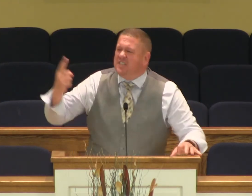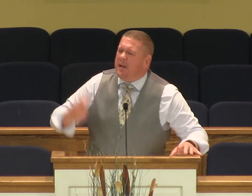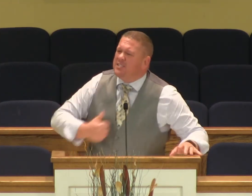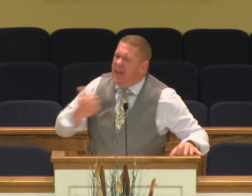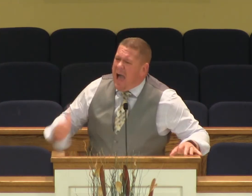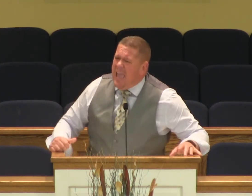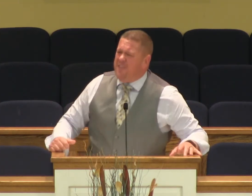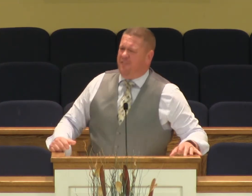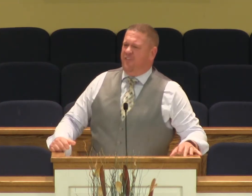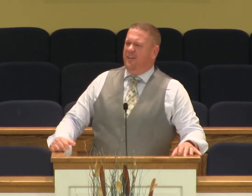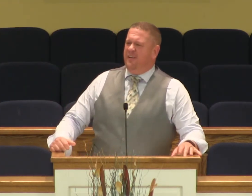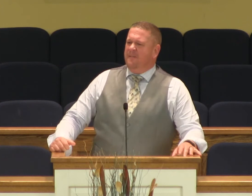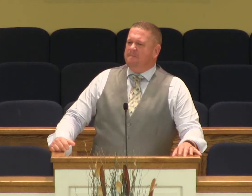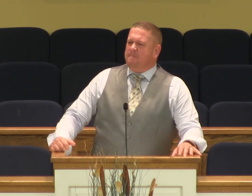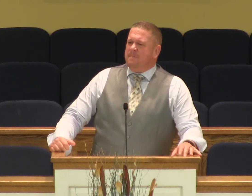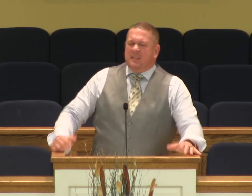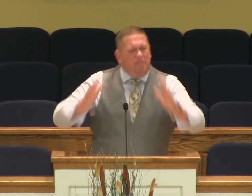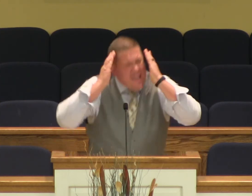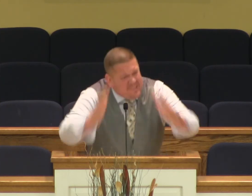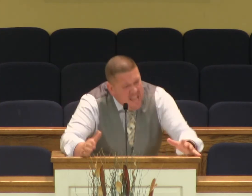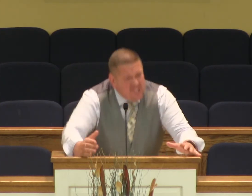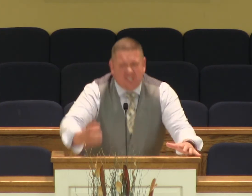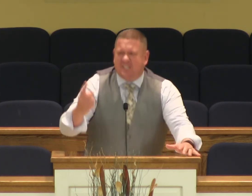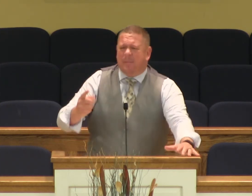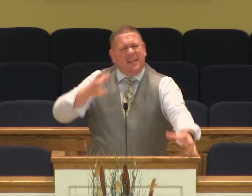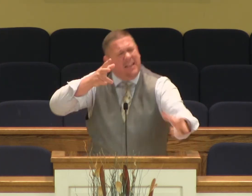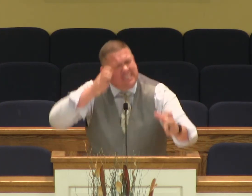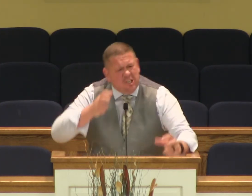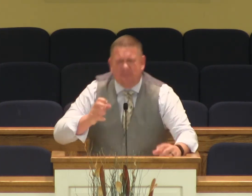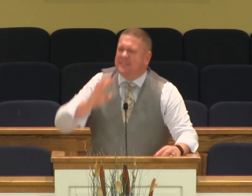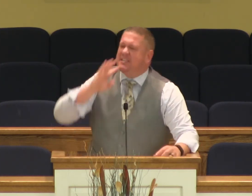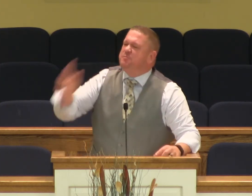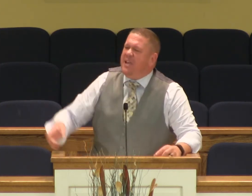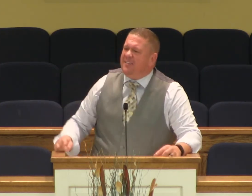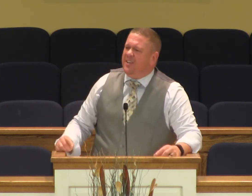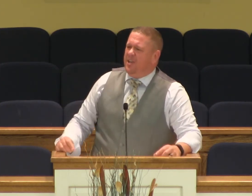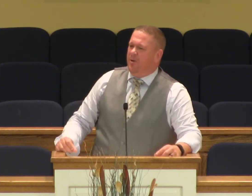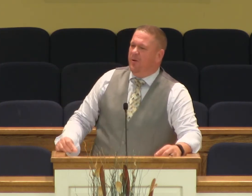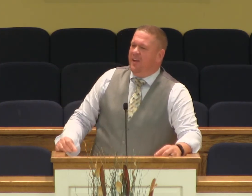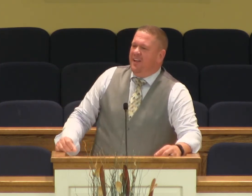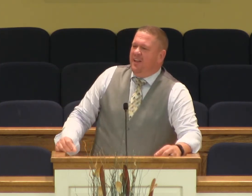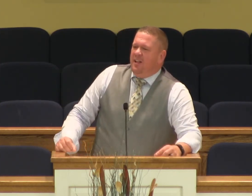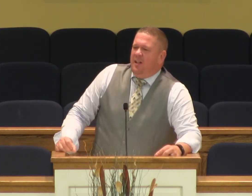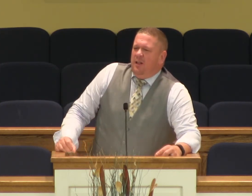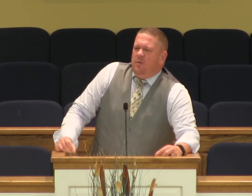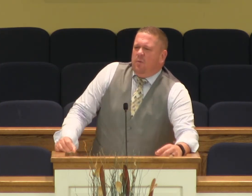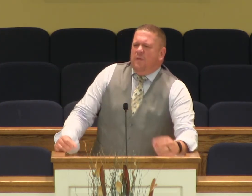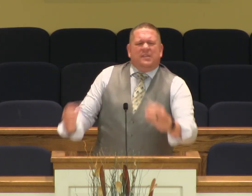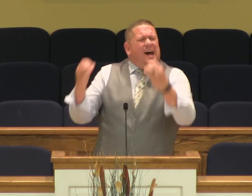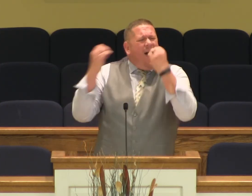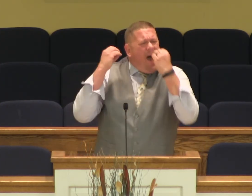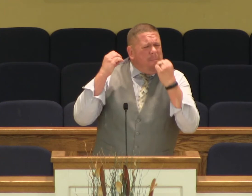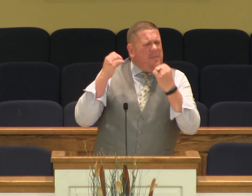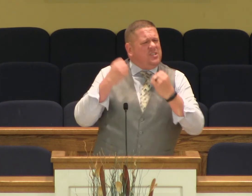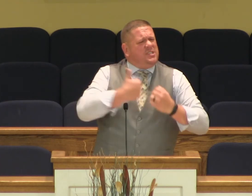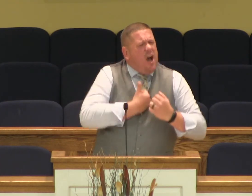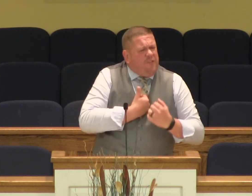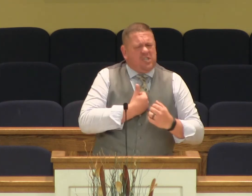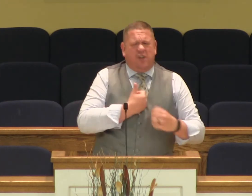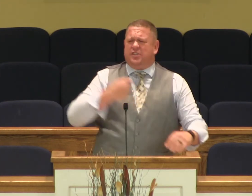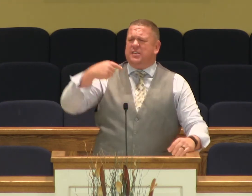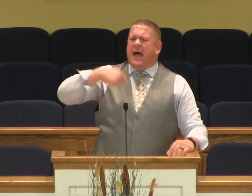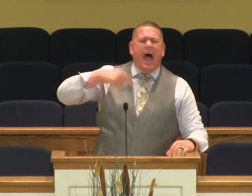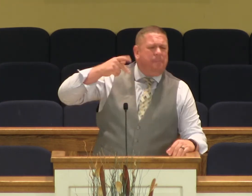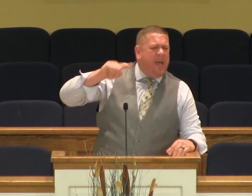difference in somebody's life. To pay attention to somebody and listen to them as they speak to you. We've been taught by this